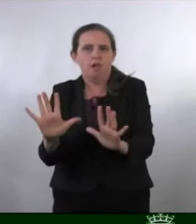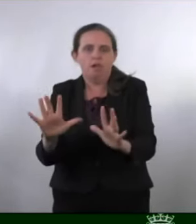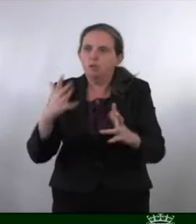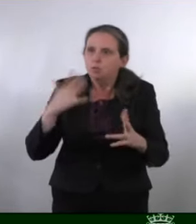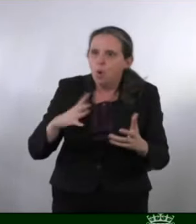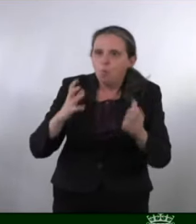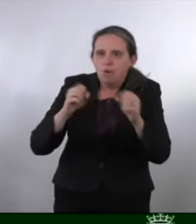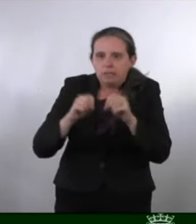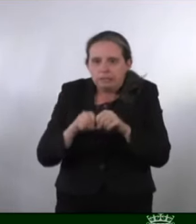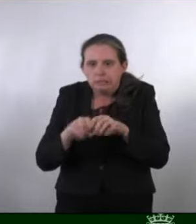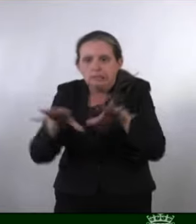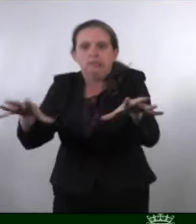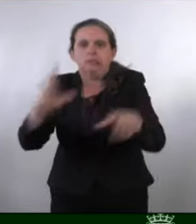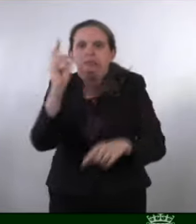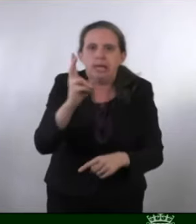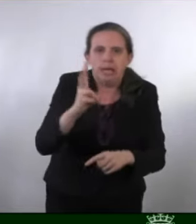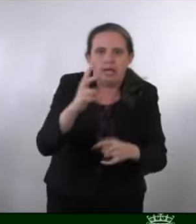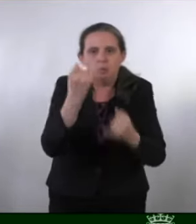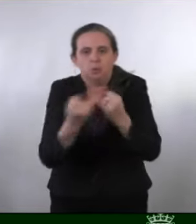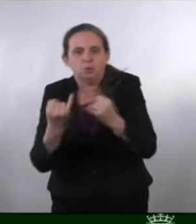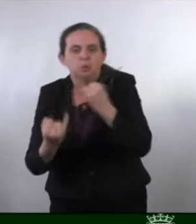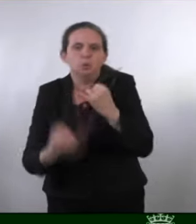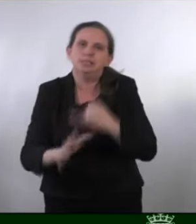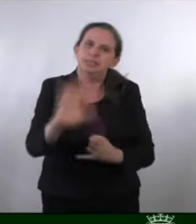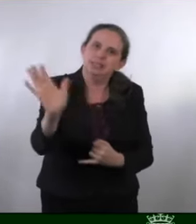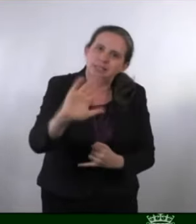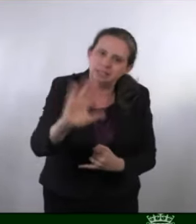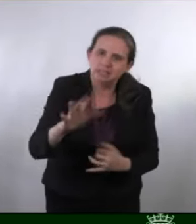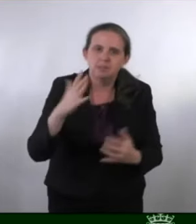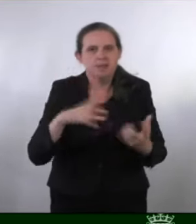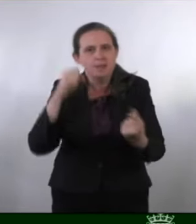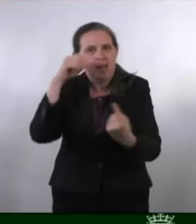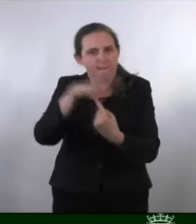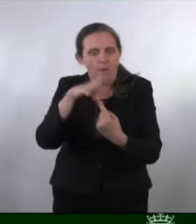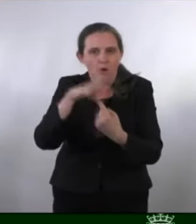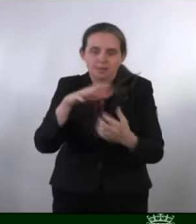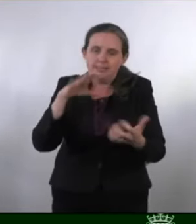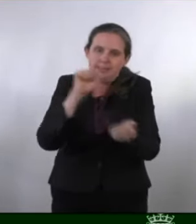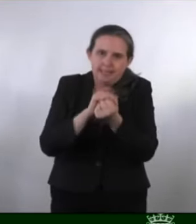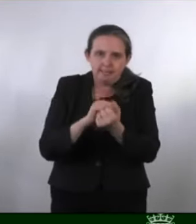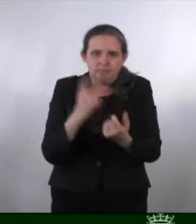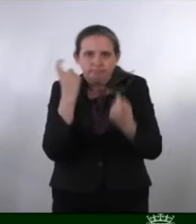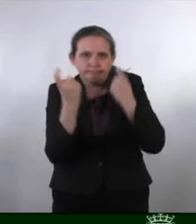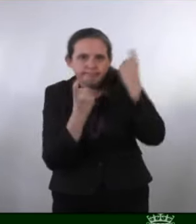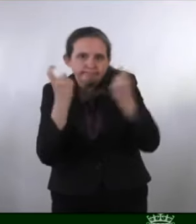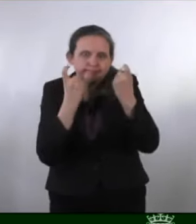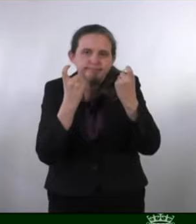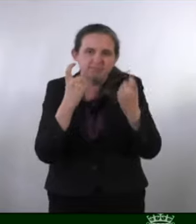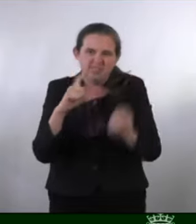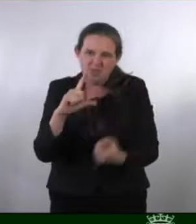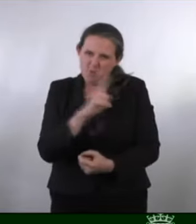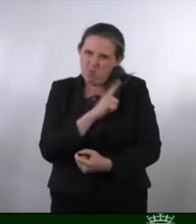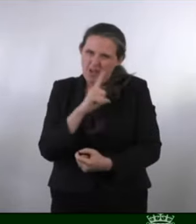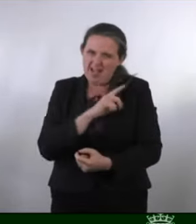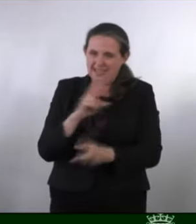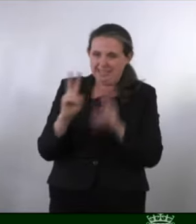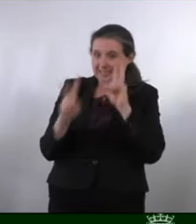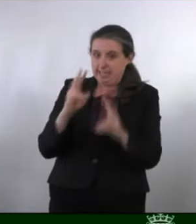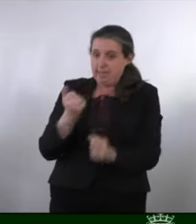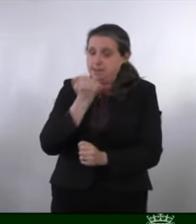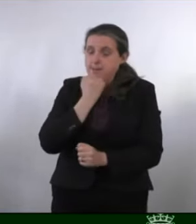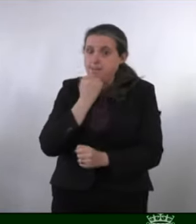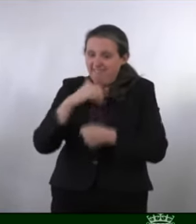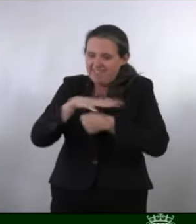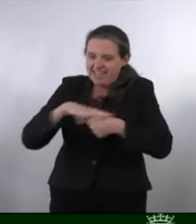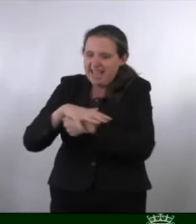New Year surge. The incidence of the disease is, alas, still widespread in many areas. So